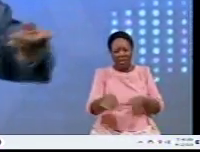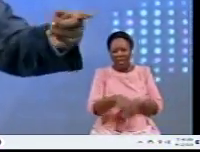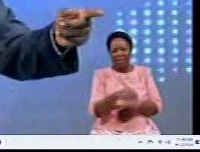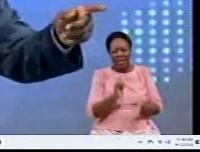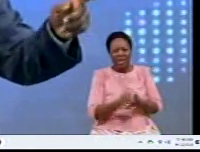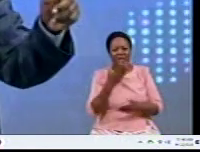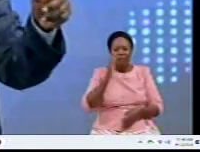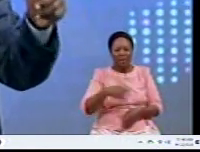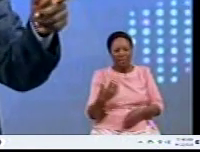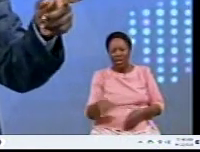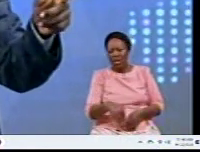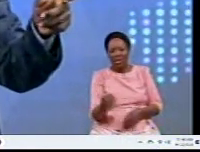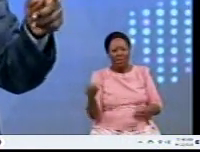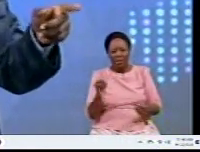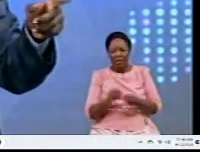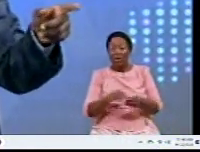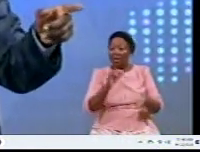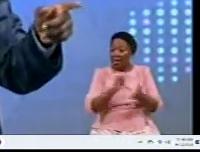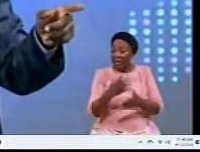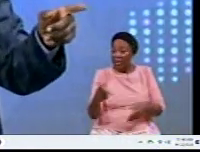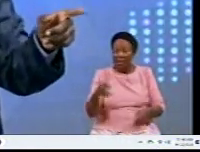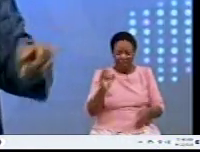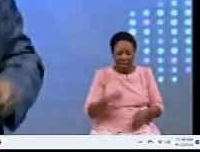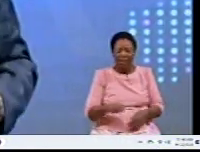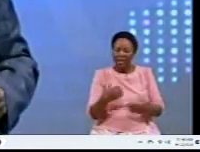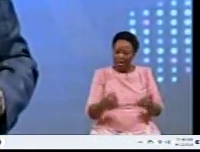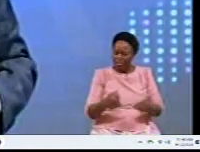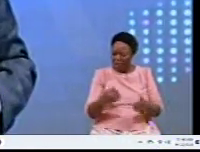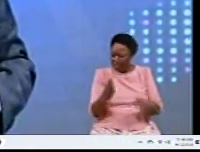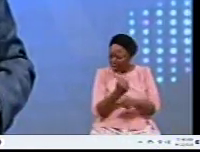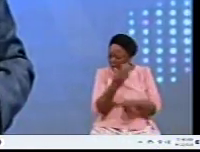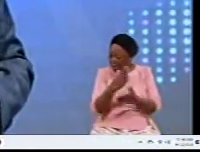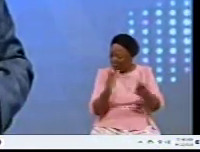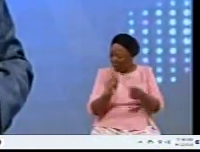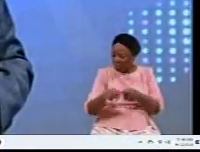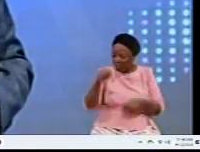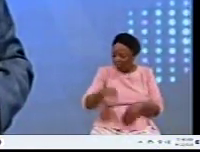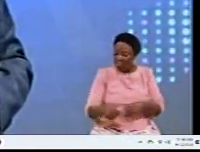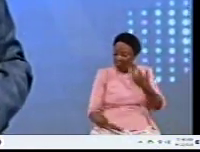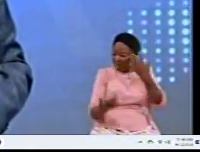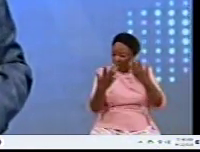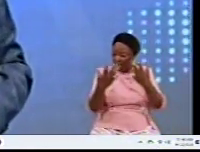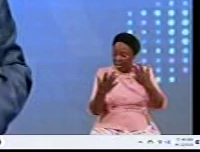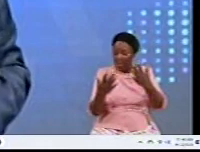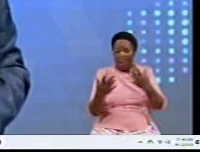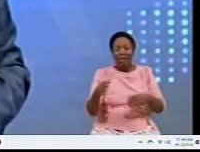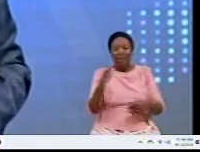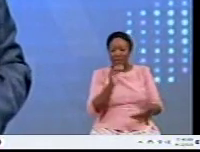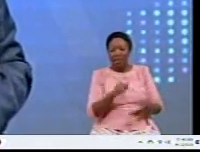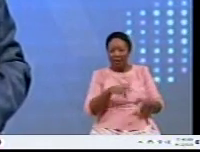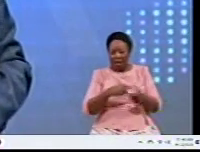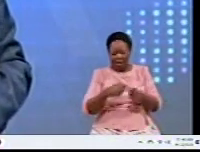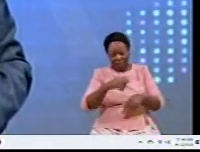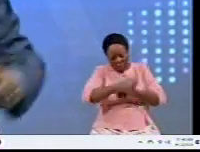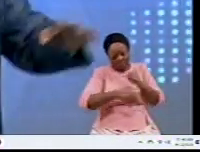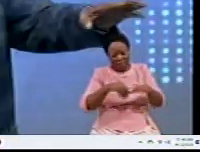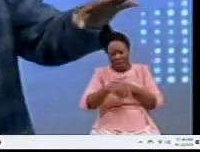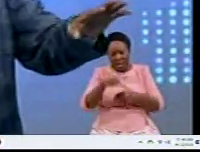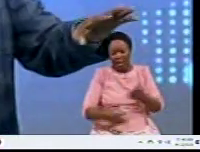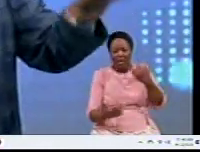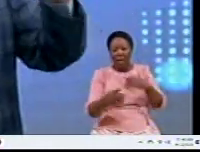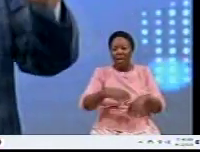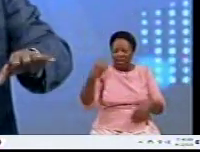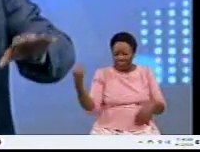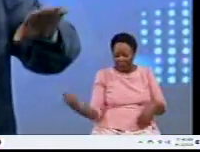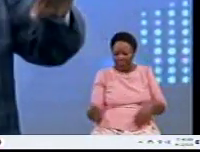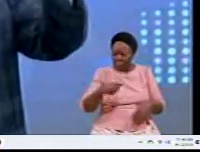thing anymore, that thing can land somebody in the eternal lake of fire, suffering in hell forever and